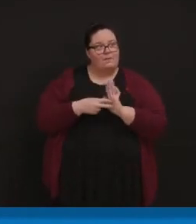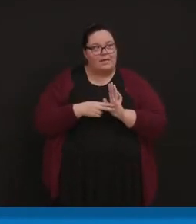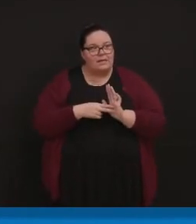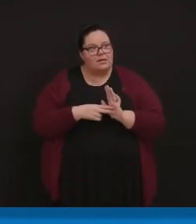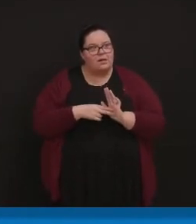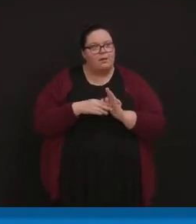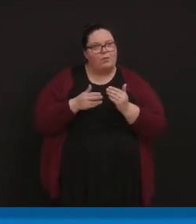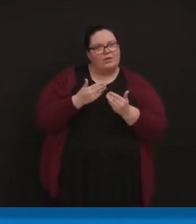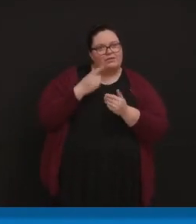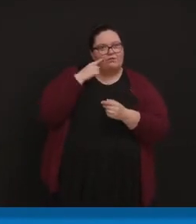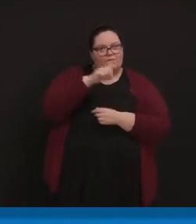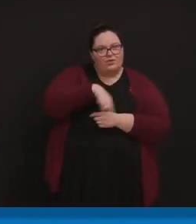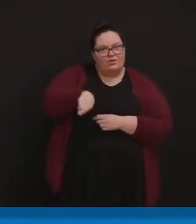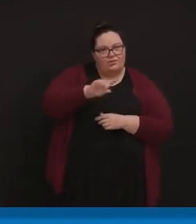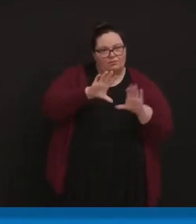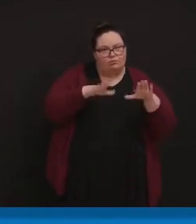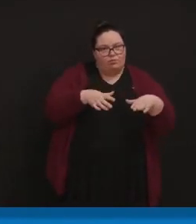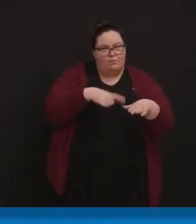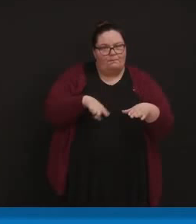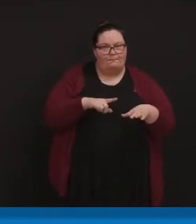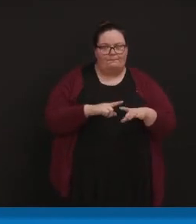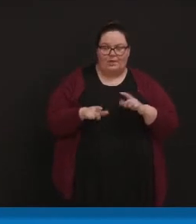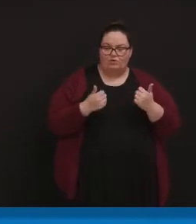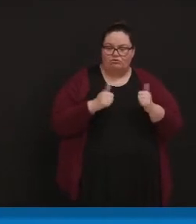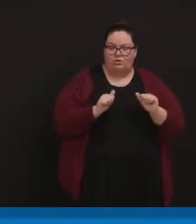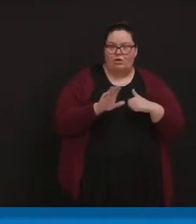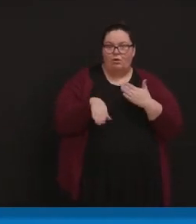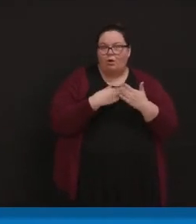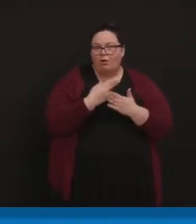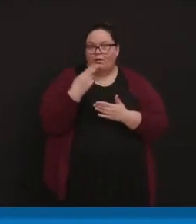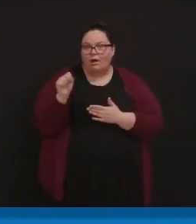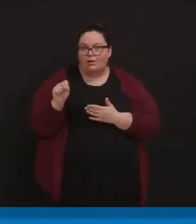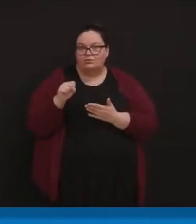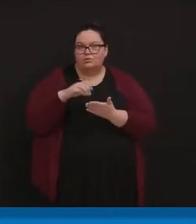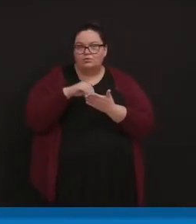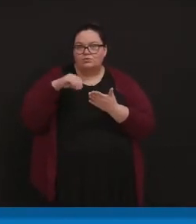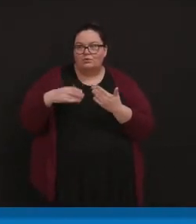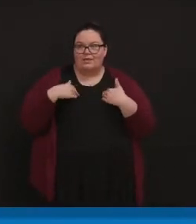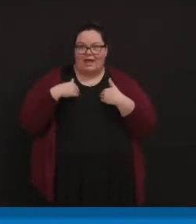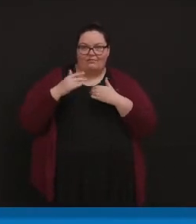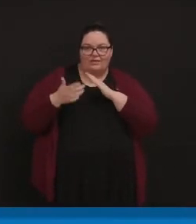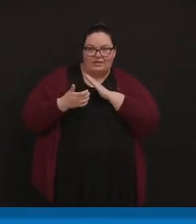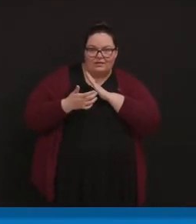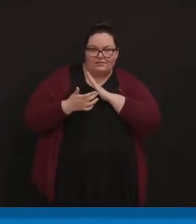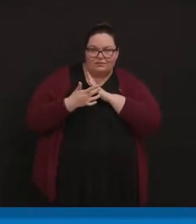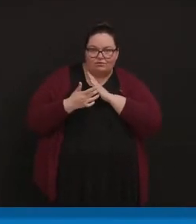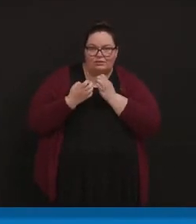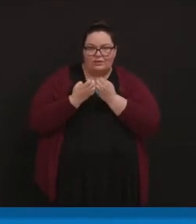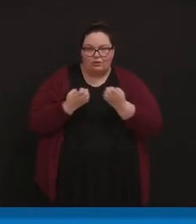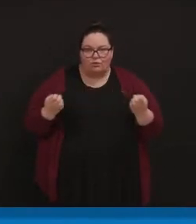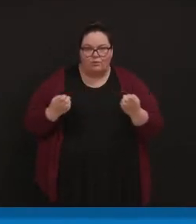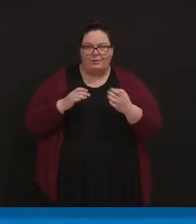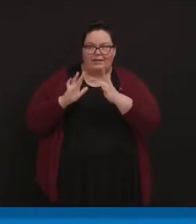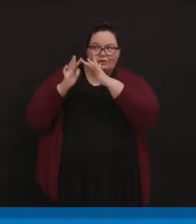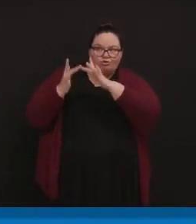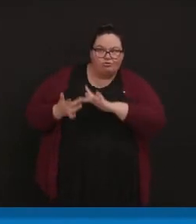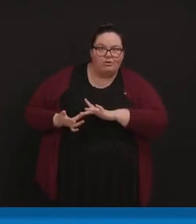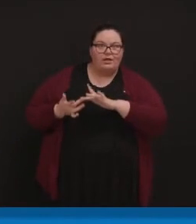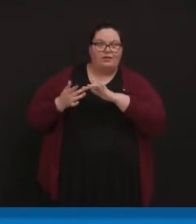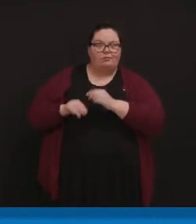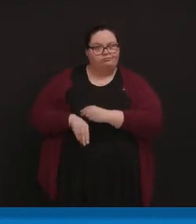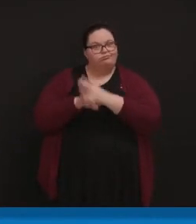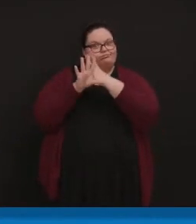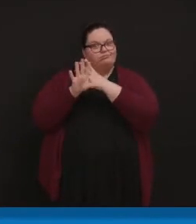to do as best as possible, connect all high school students with a device and with an internet connection that would allow them to work